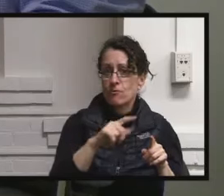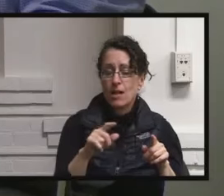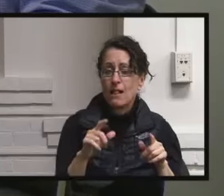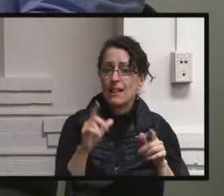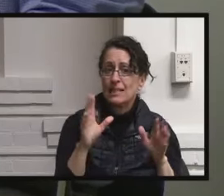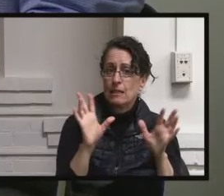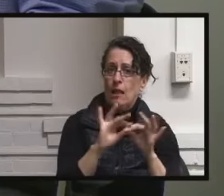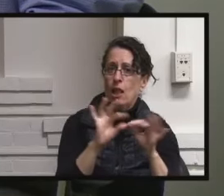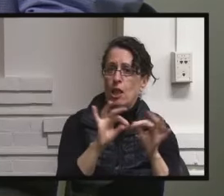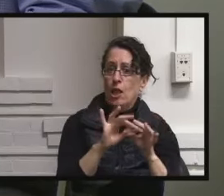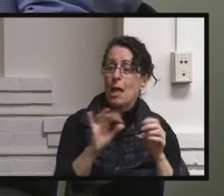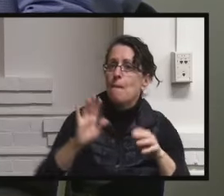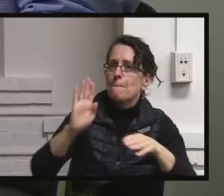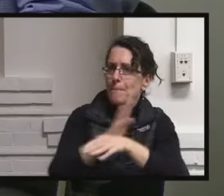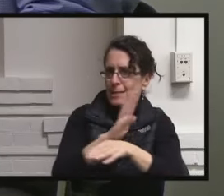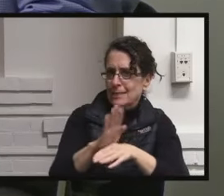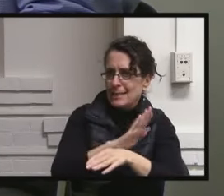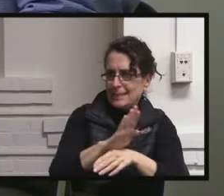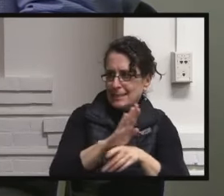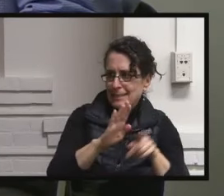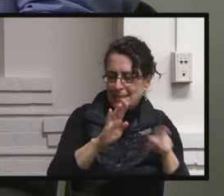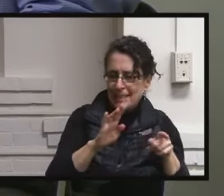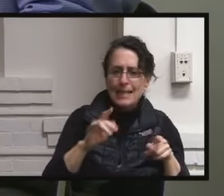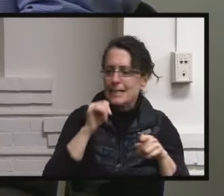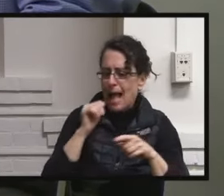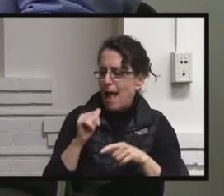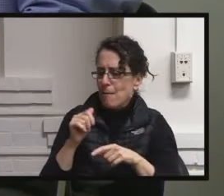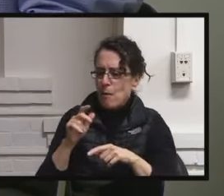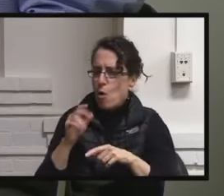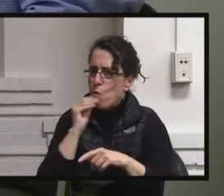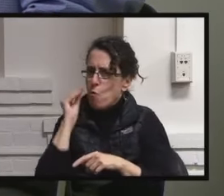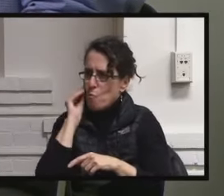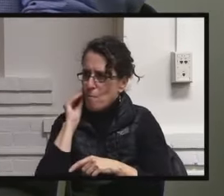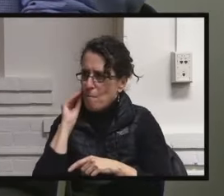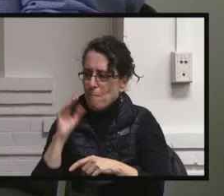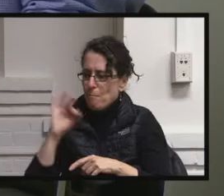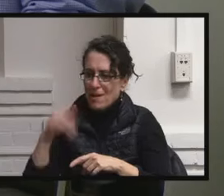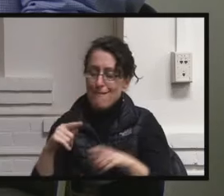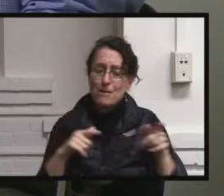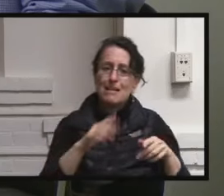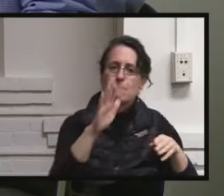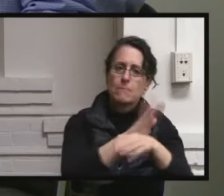up, indicating the possibility that there have been